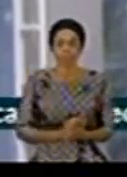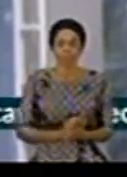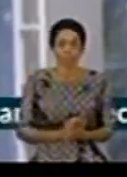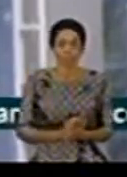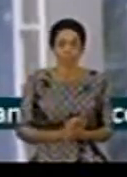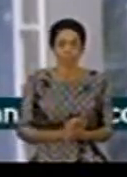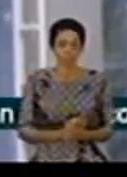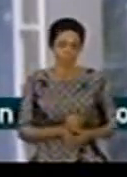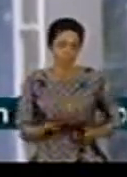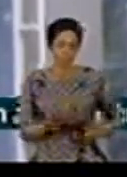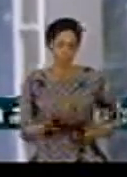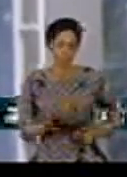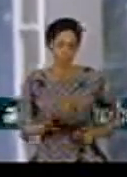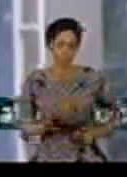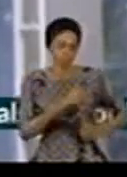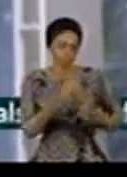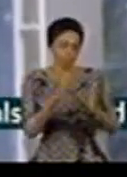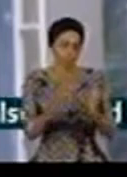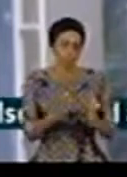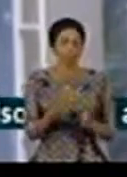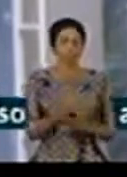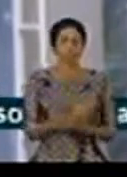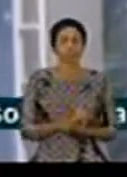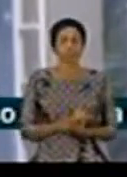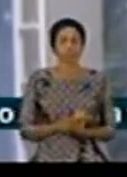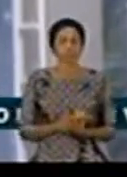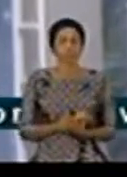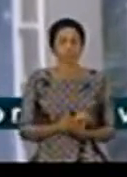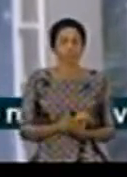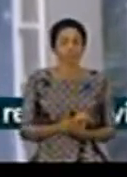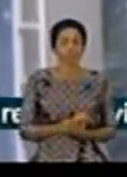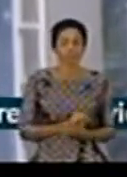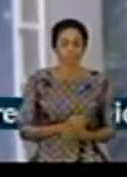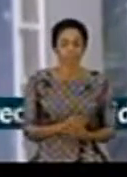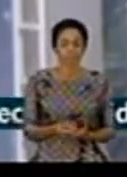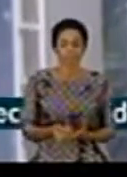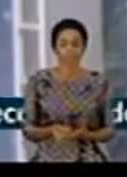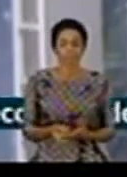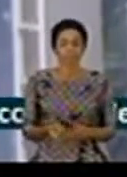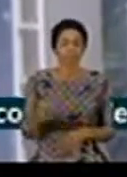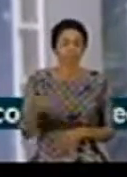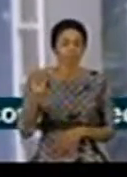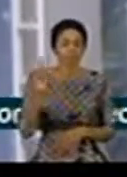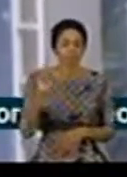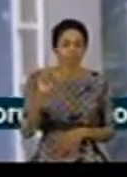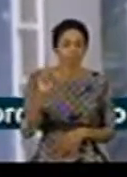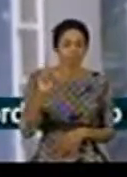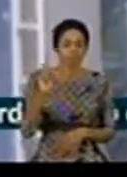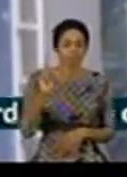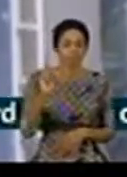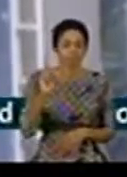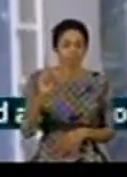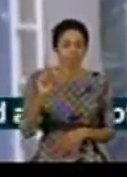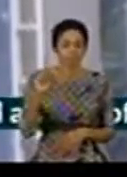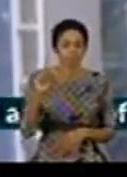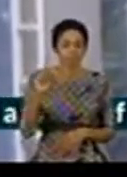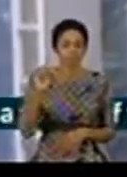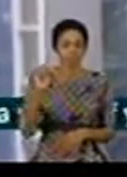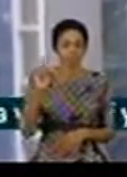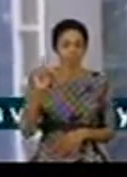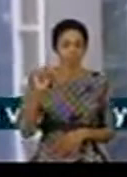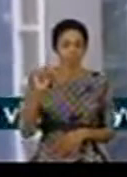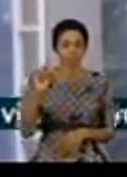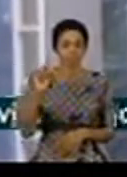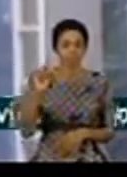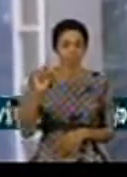soldier. What happened is that the year 2000, I was going to work. It's happening